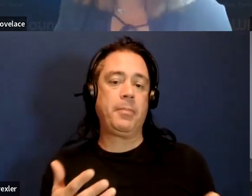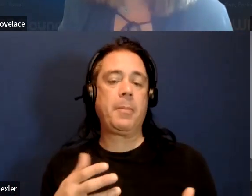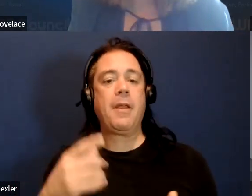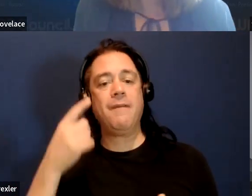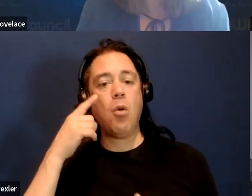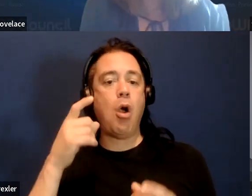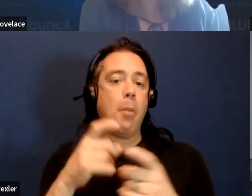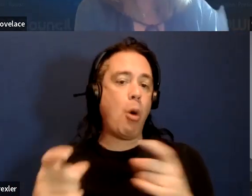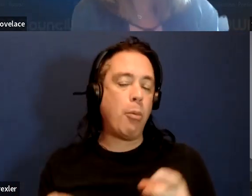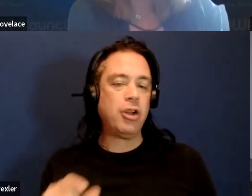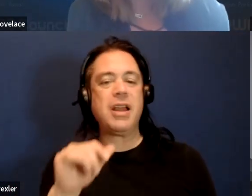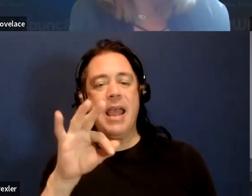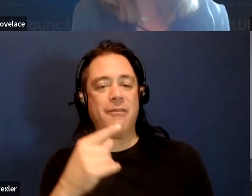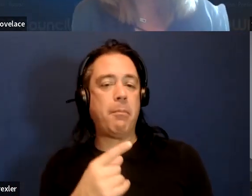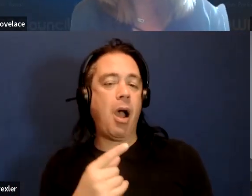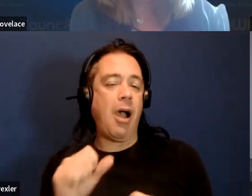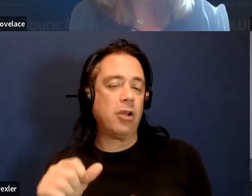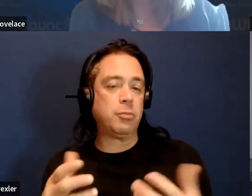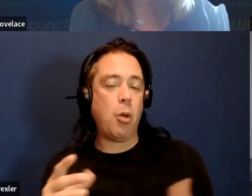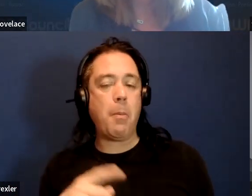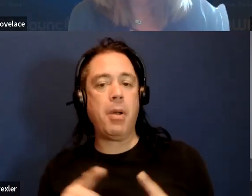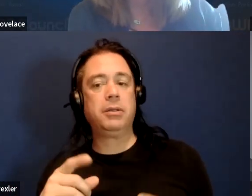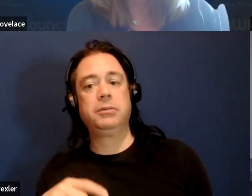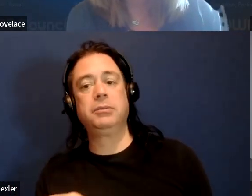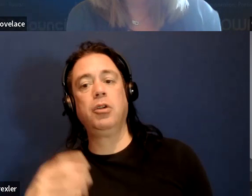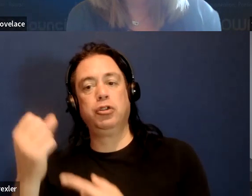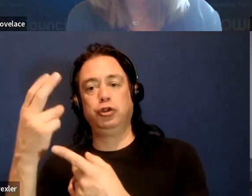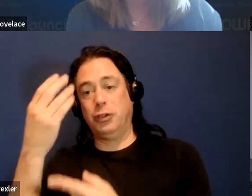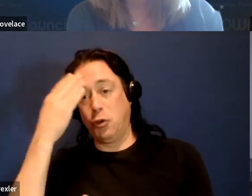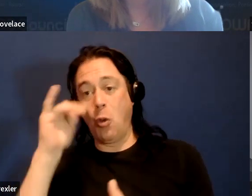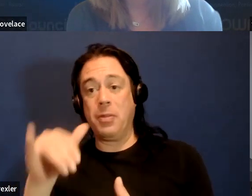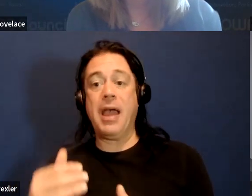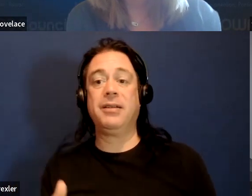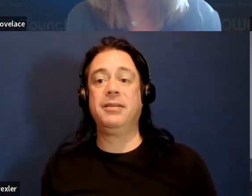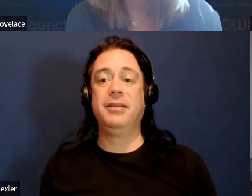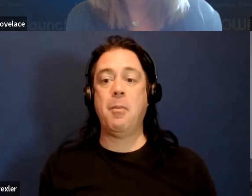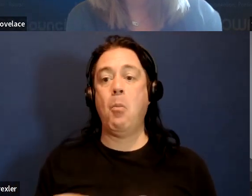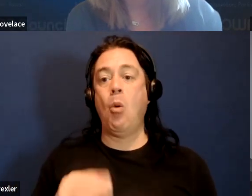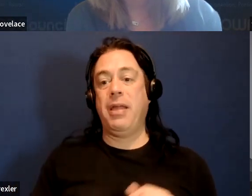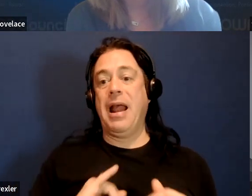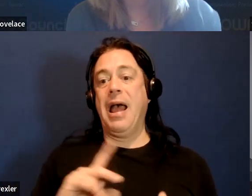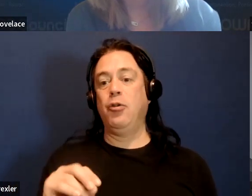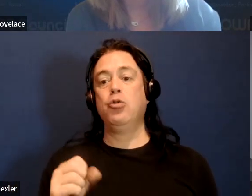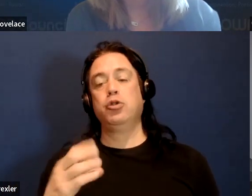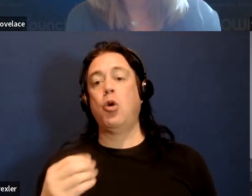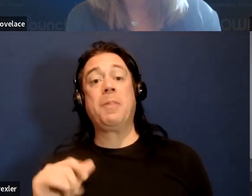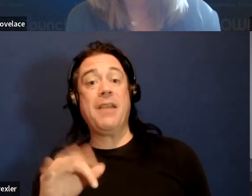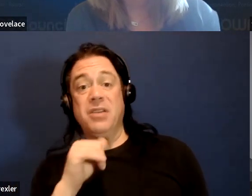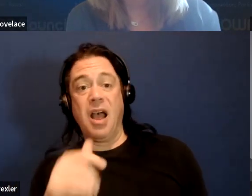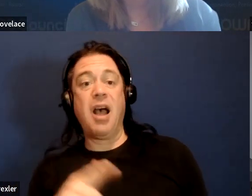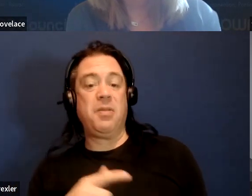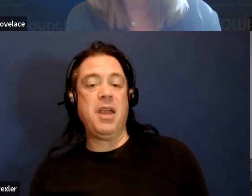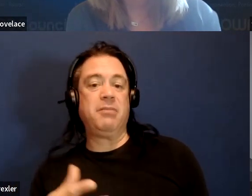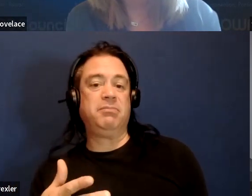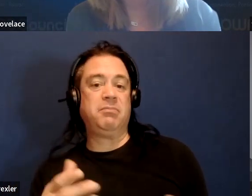appropriations if possible this year. But she knows that more, that side more than I do. So if not, then we will,